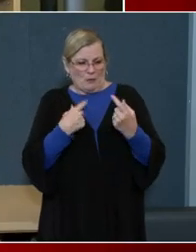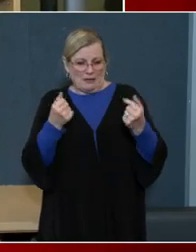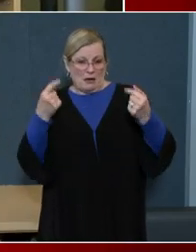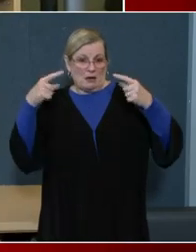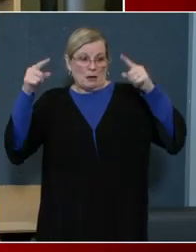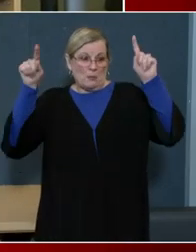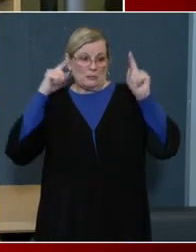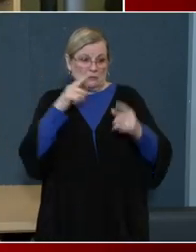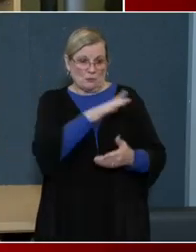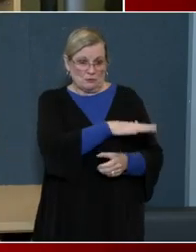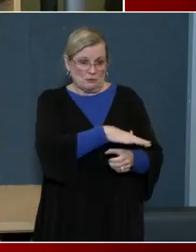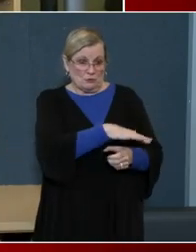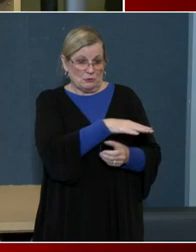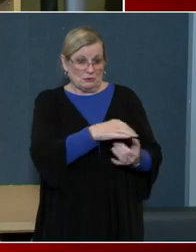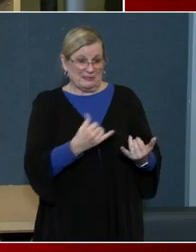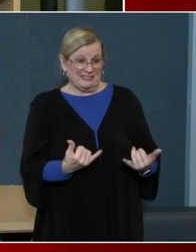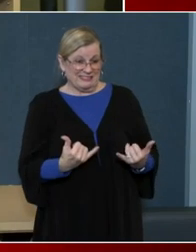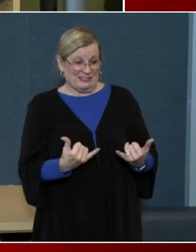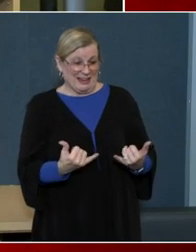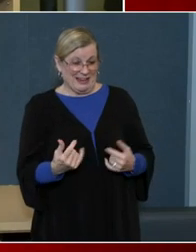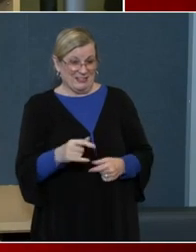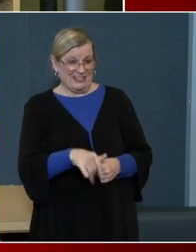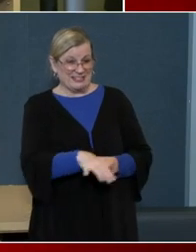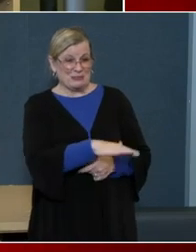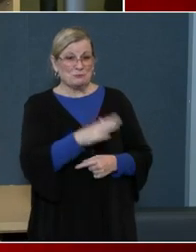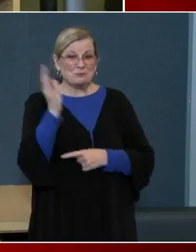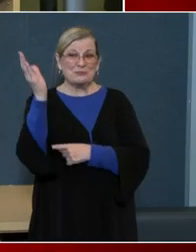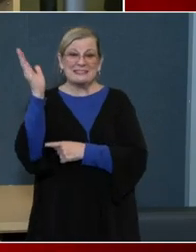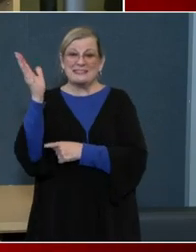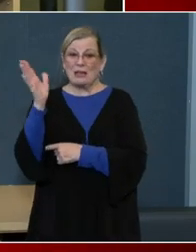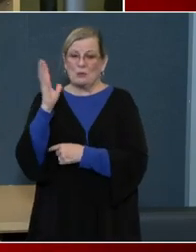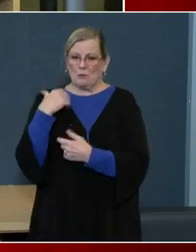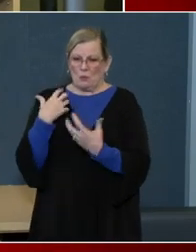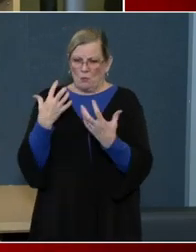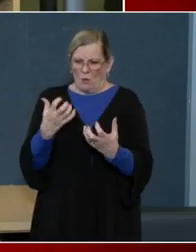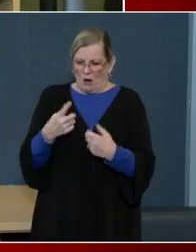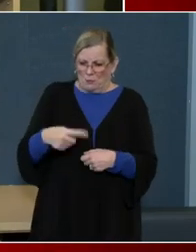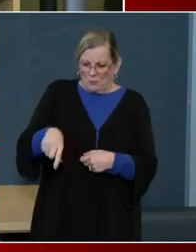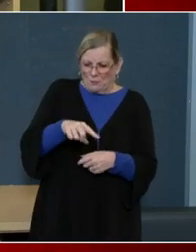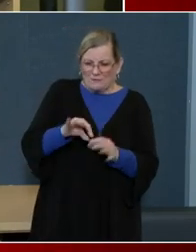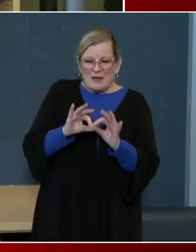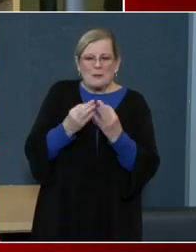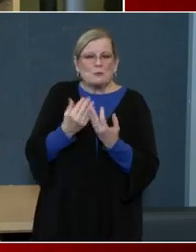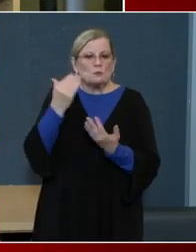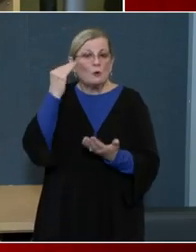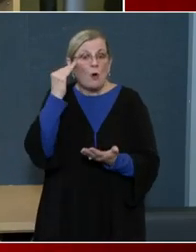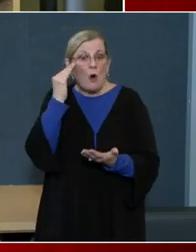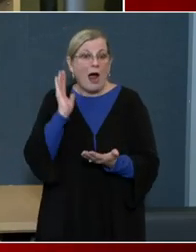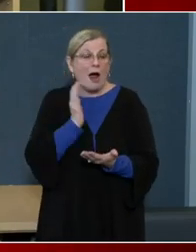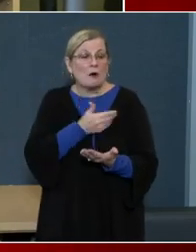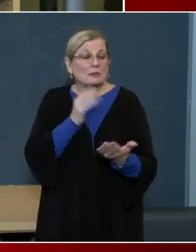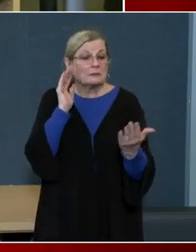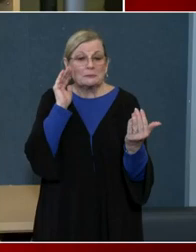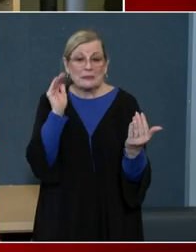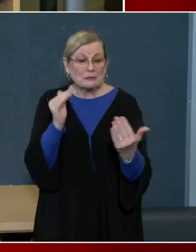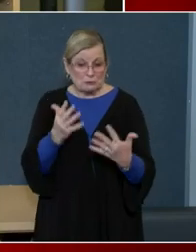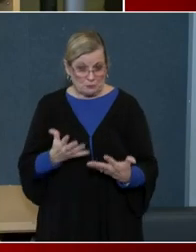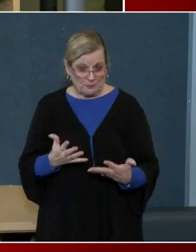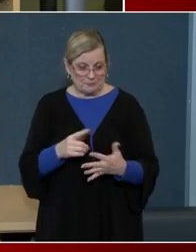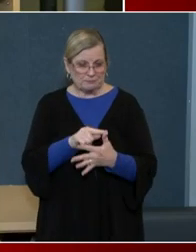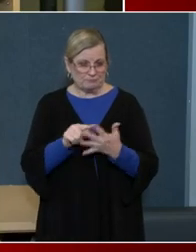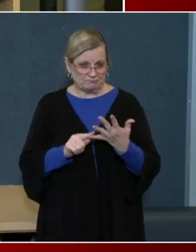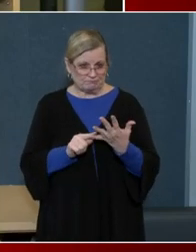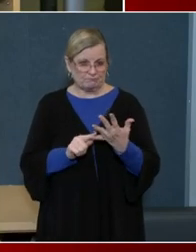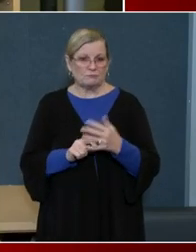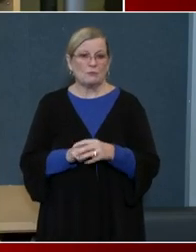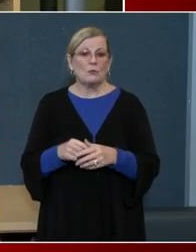our families to know what our expectations are, the planning that has been in